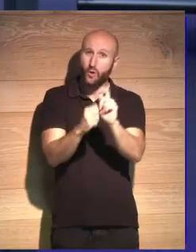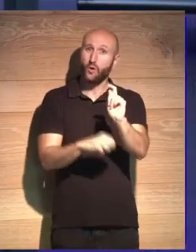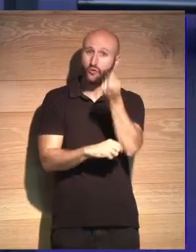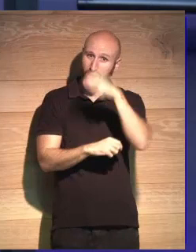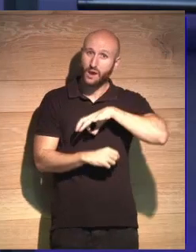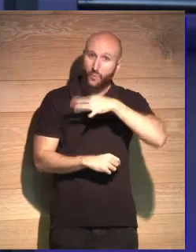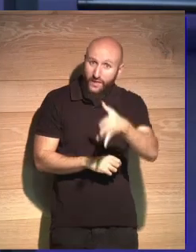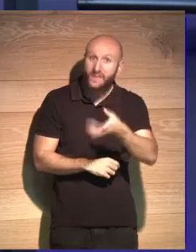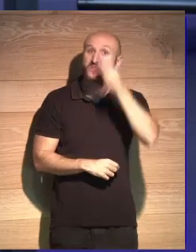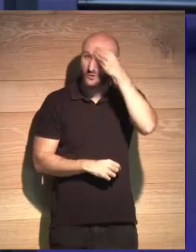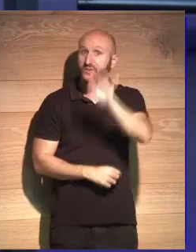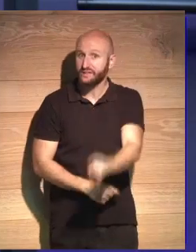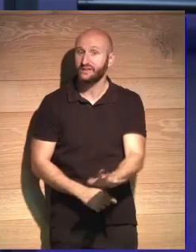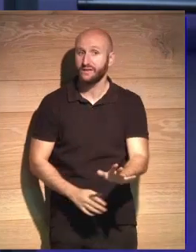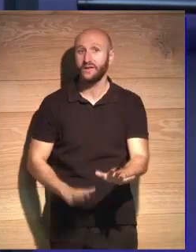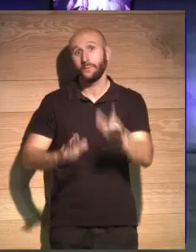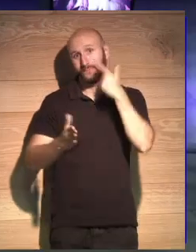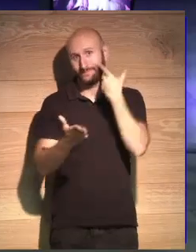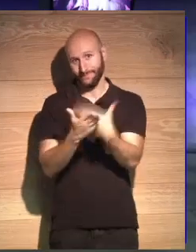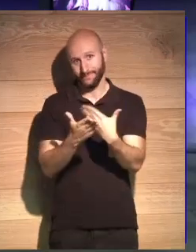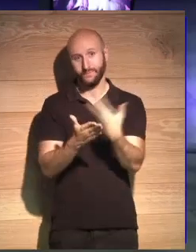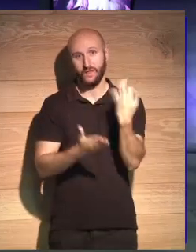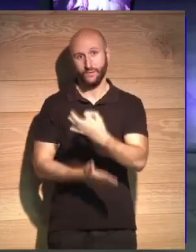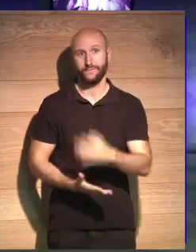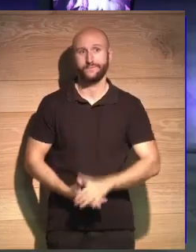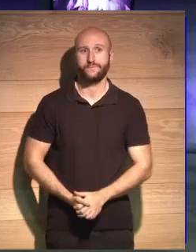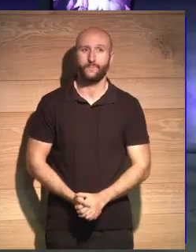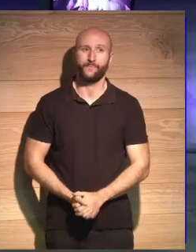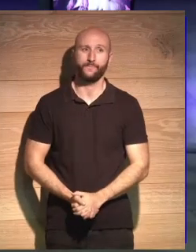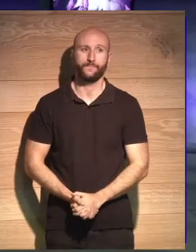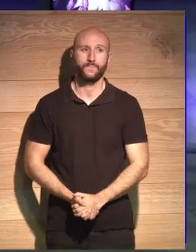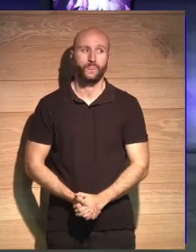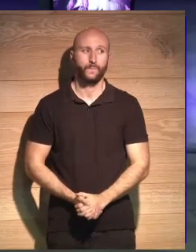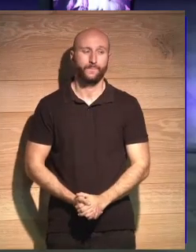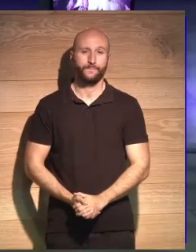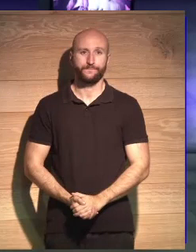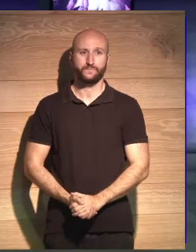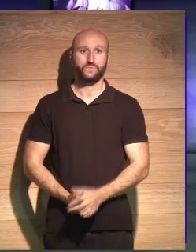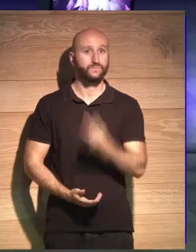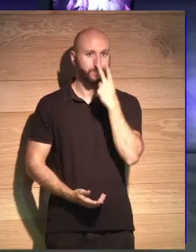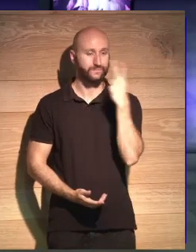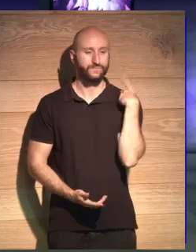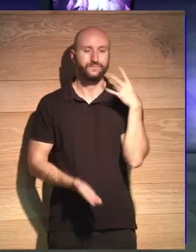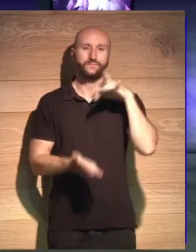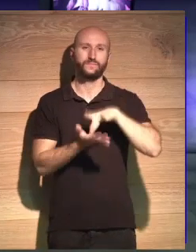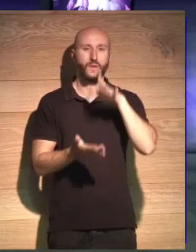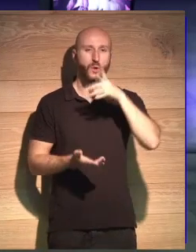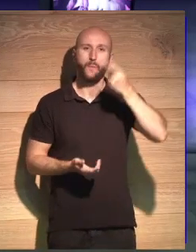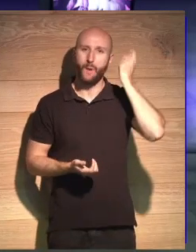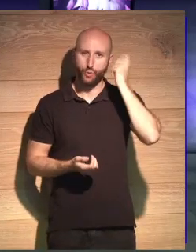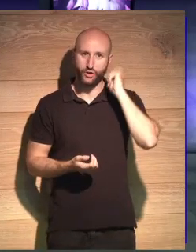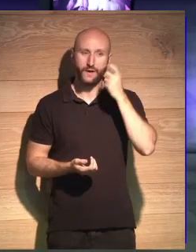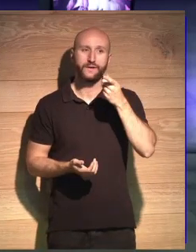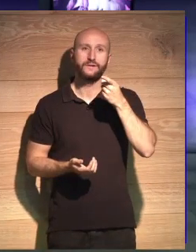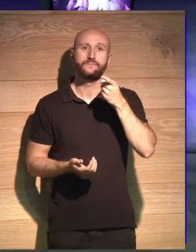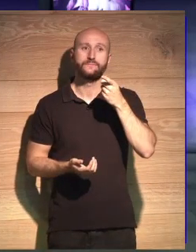teach to think. Can video games achieve this? I think so, but we need to prove it. 2 years ago in Pamplona, we